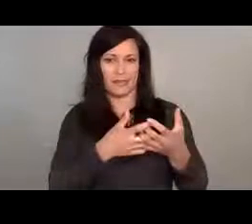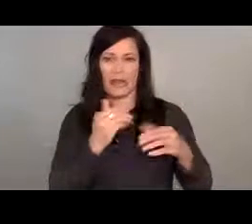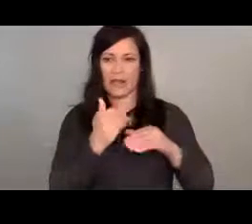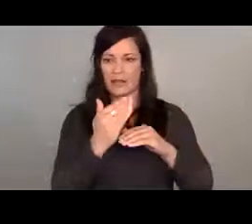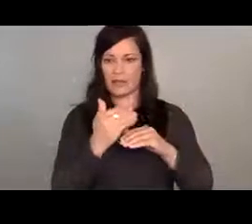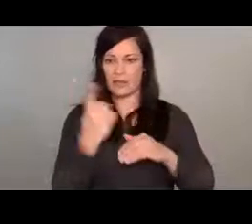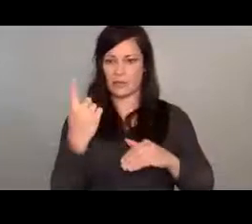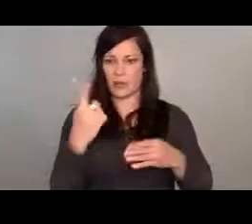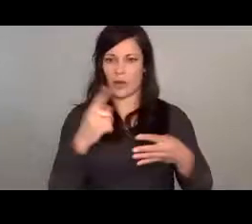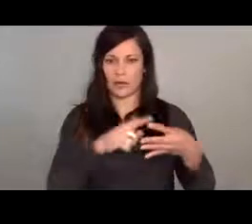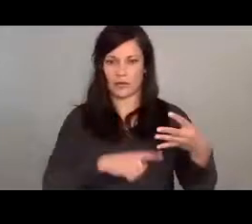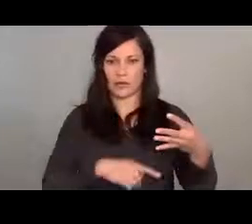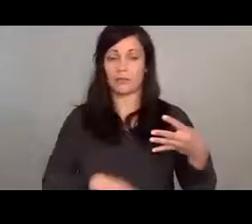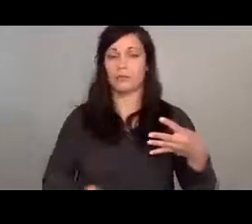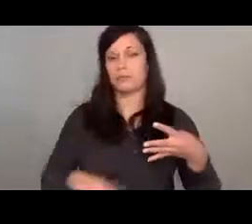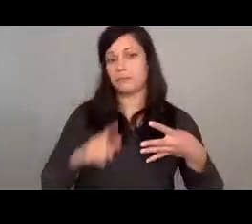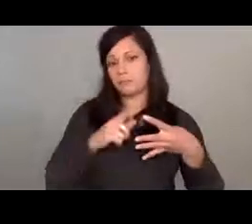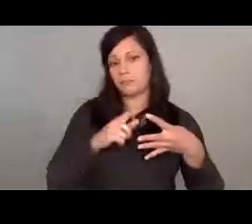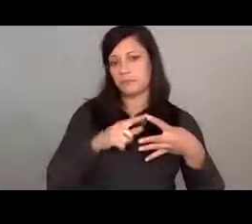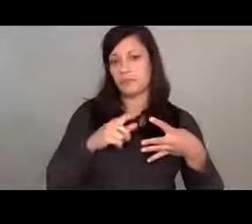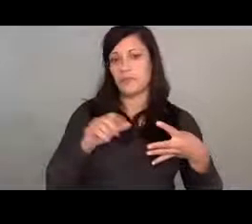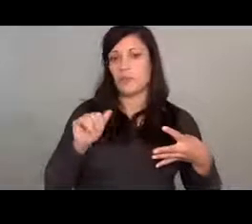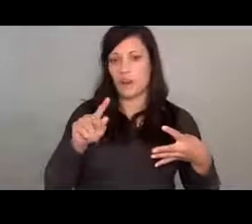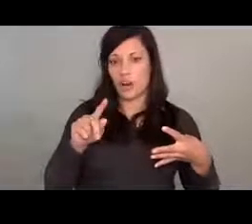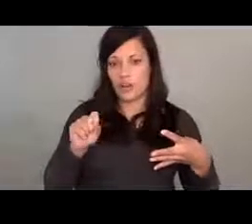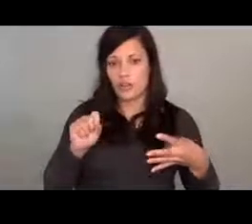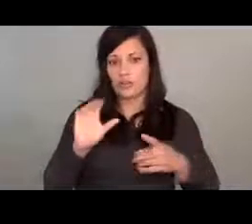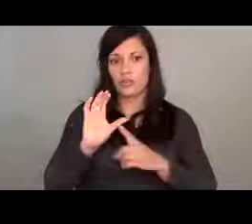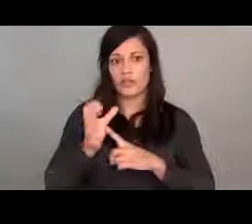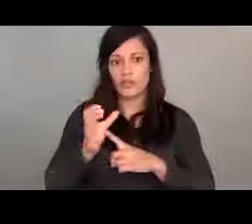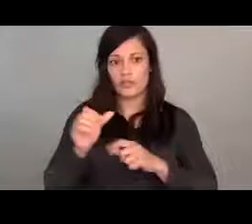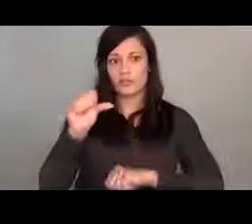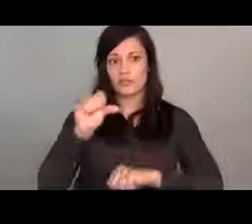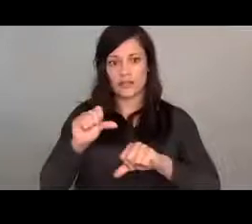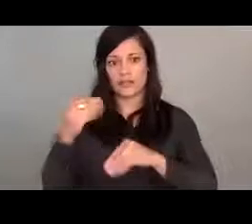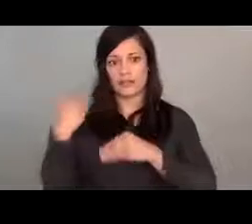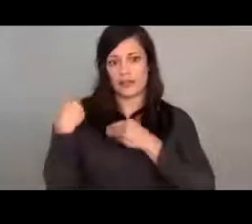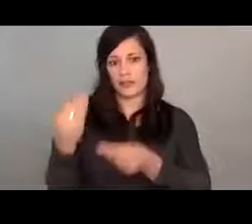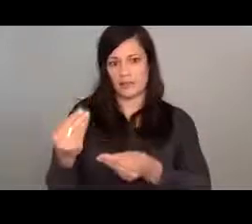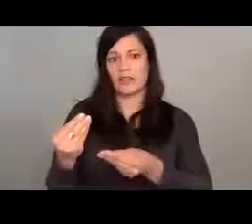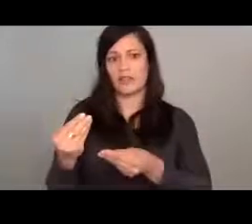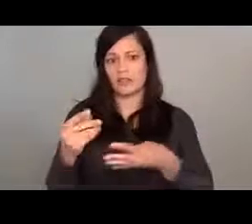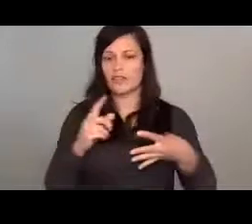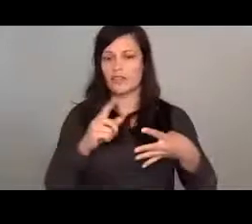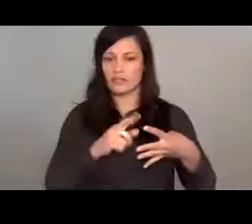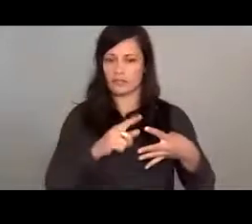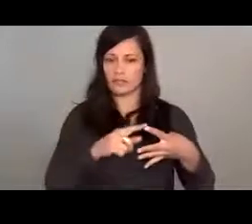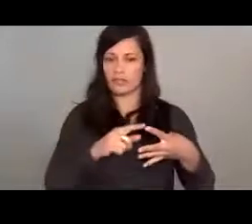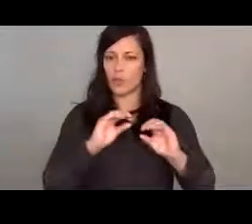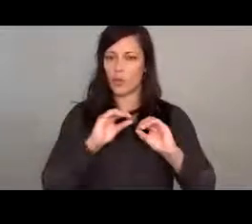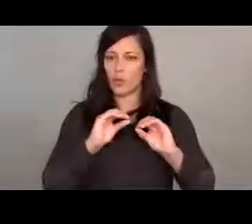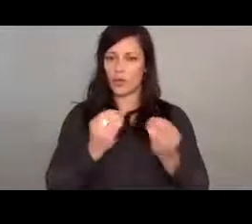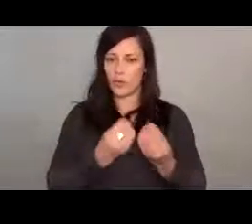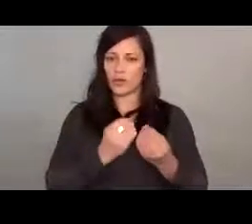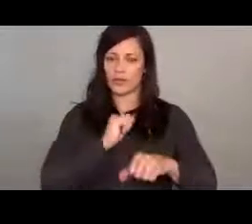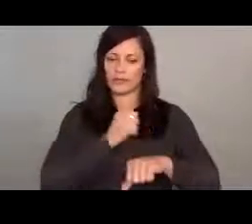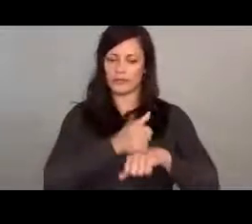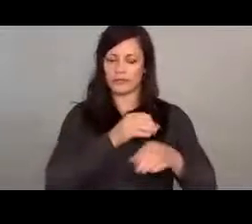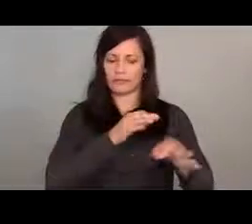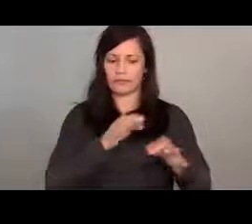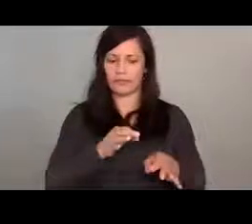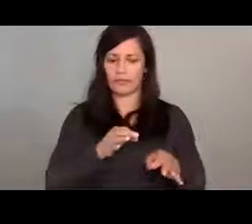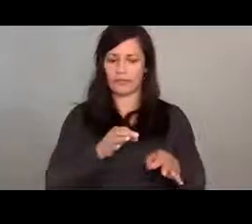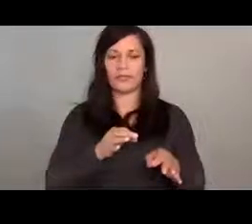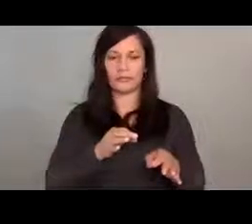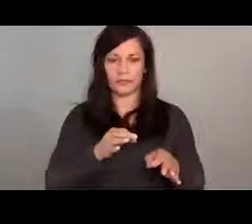So the top one here, we see arts, culture, science, and heritage. So these are organizations that are defined with